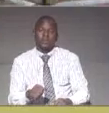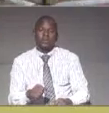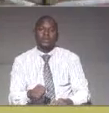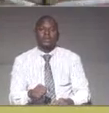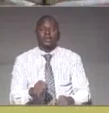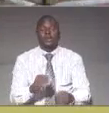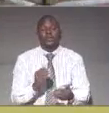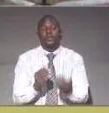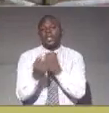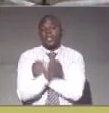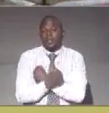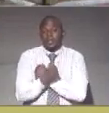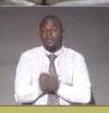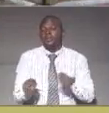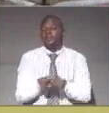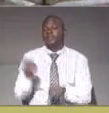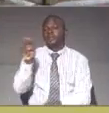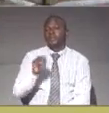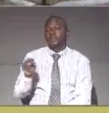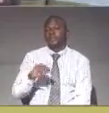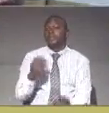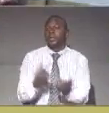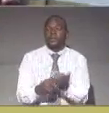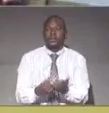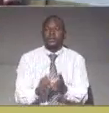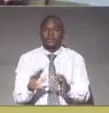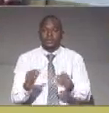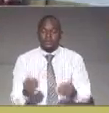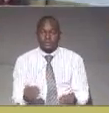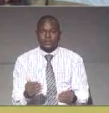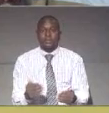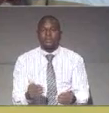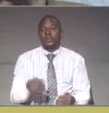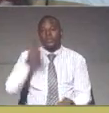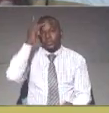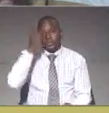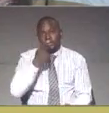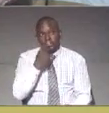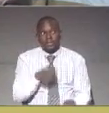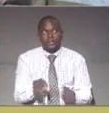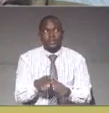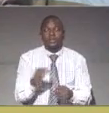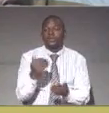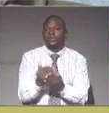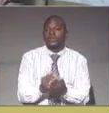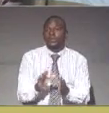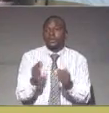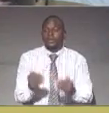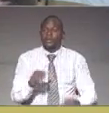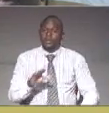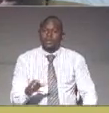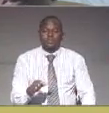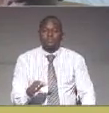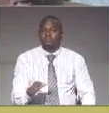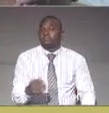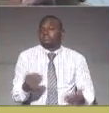being patriotic and nationalists as Ugandans. The joy to their parents and to all of us, because they are